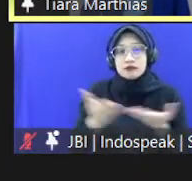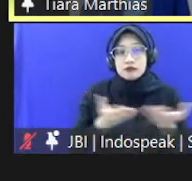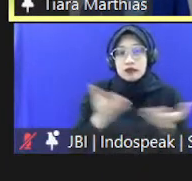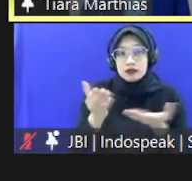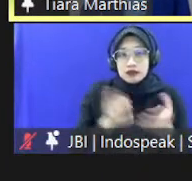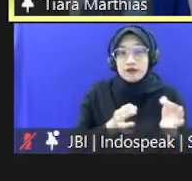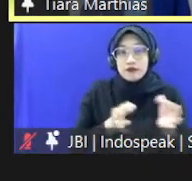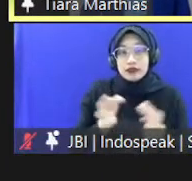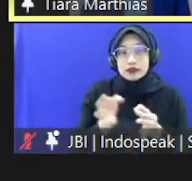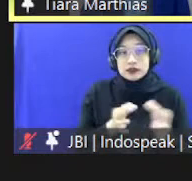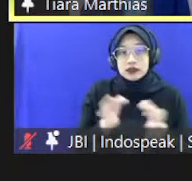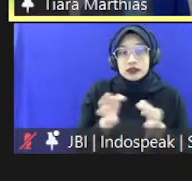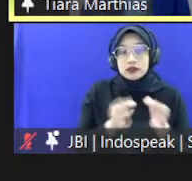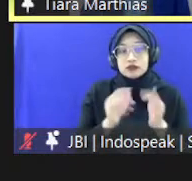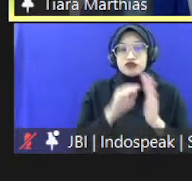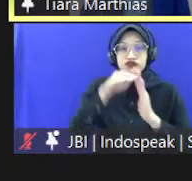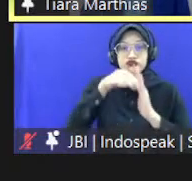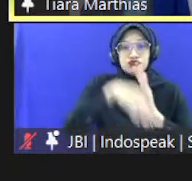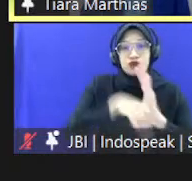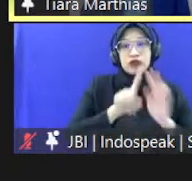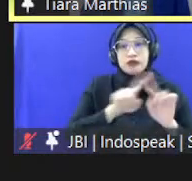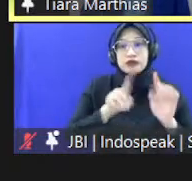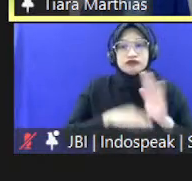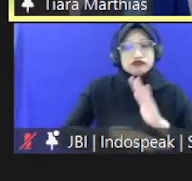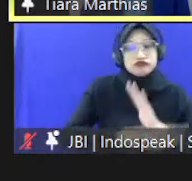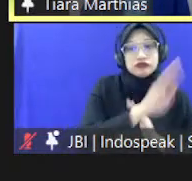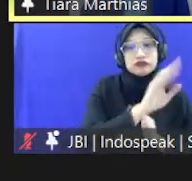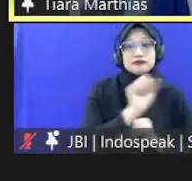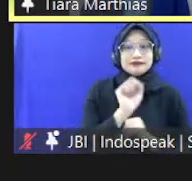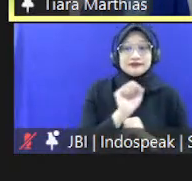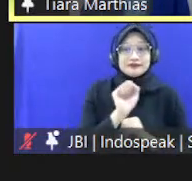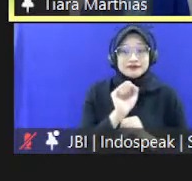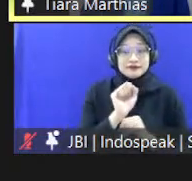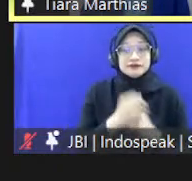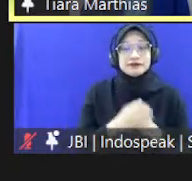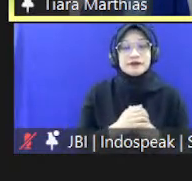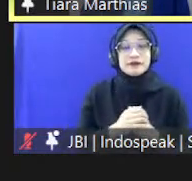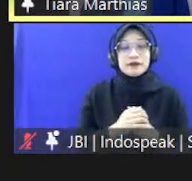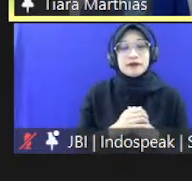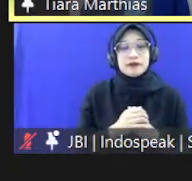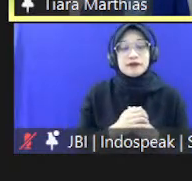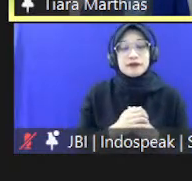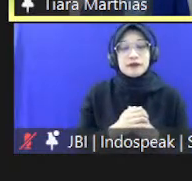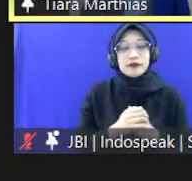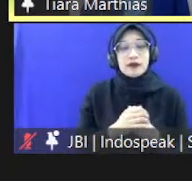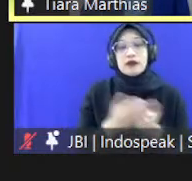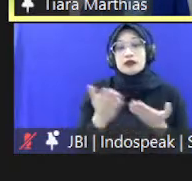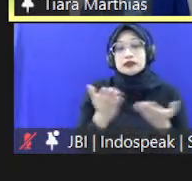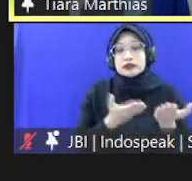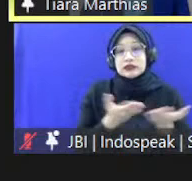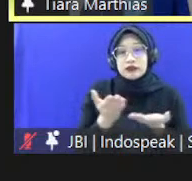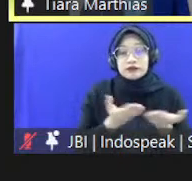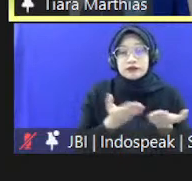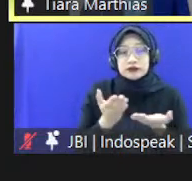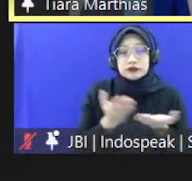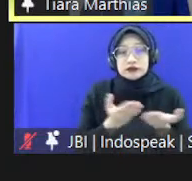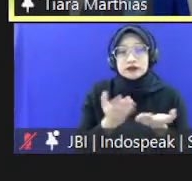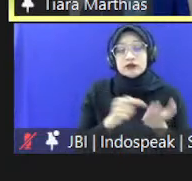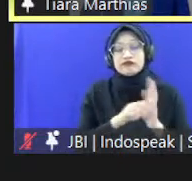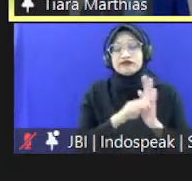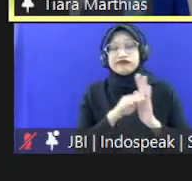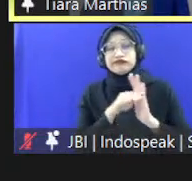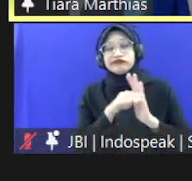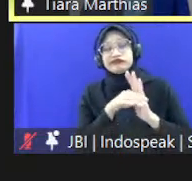bounced back. And during the Delta wave variant, the coverage of these services have plummeted down even